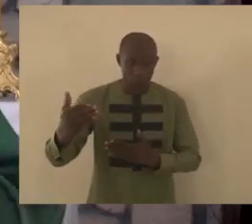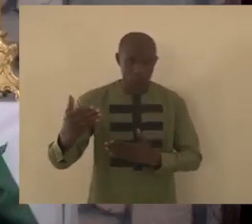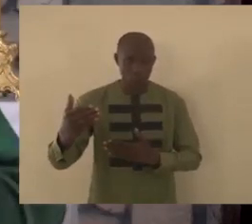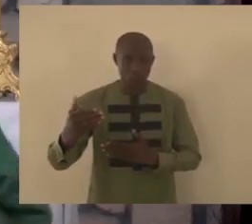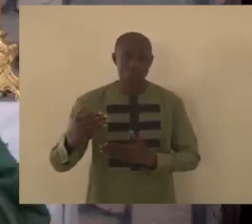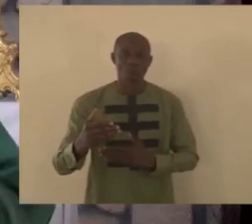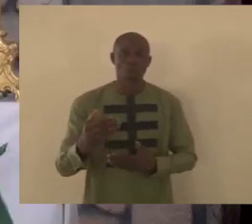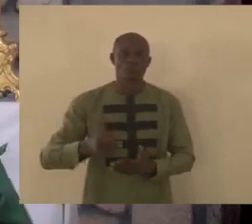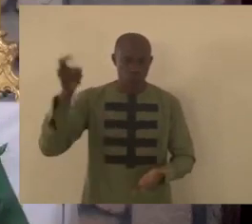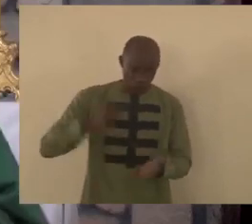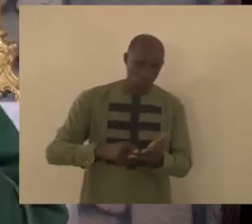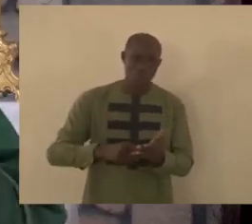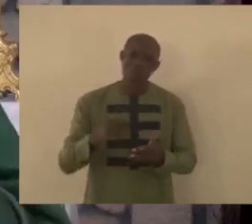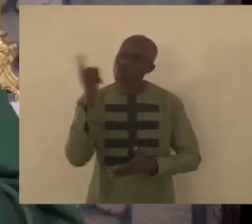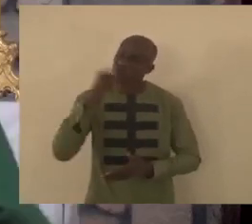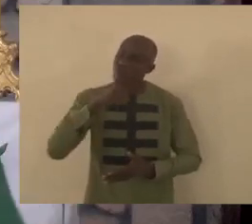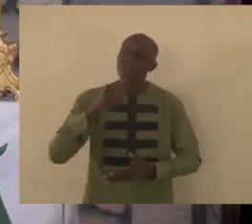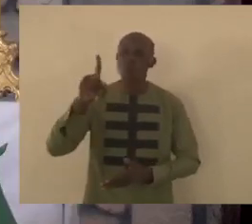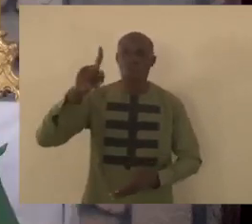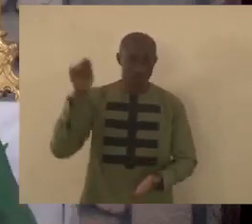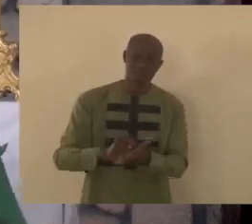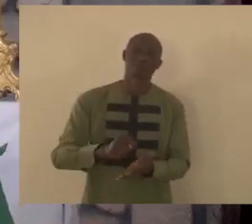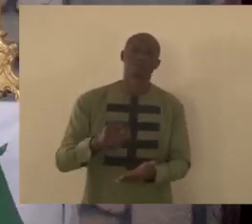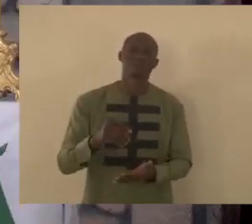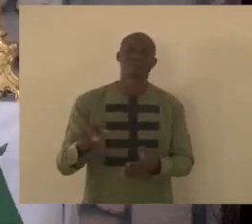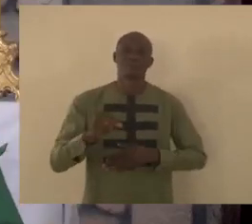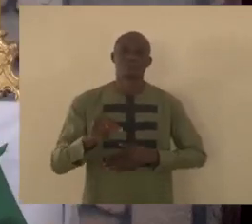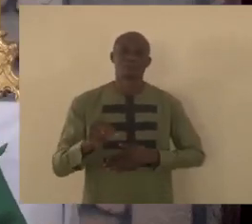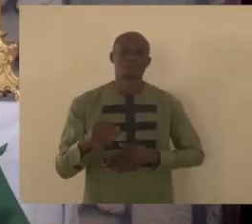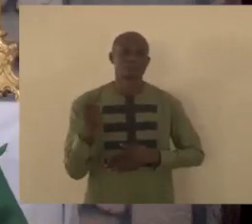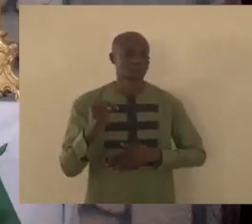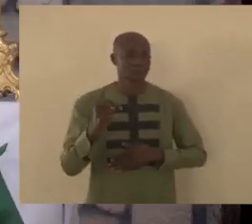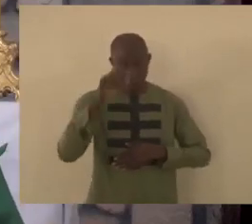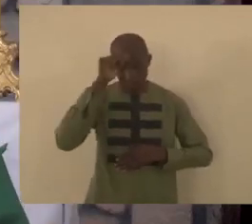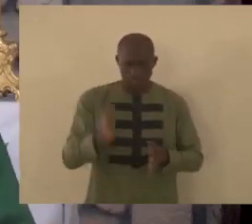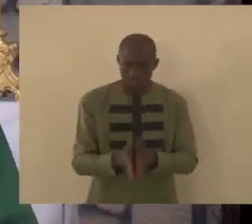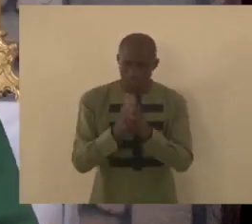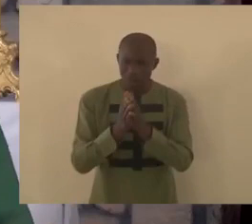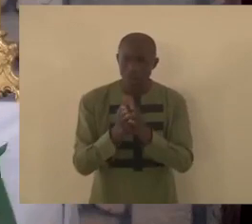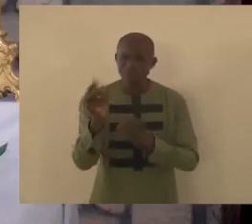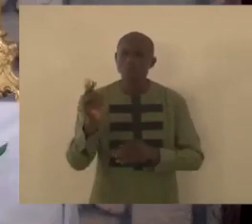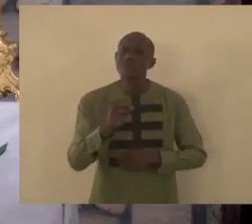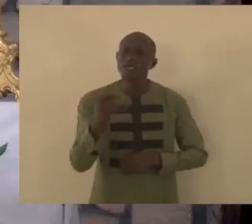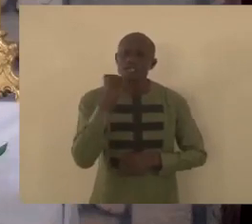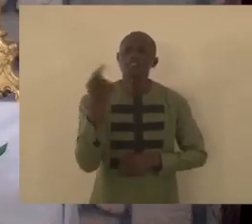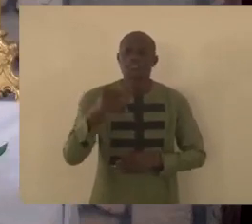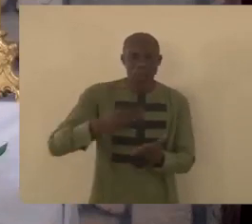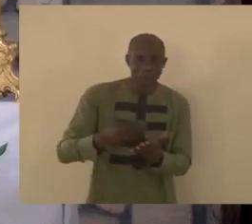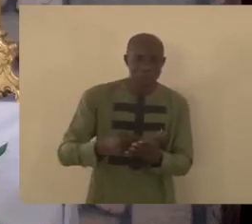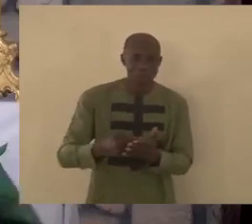worth 1,000 naira with fake 1,000 naira notes. And the journalist asked him, where is the